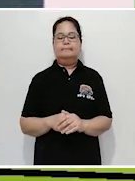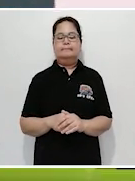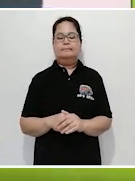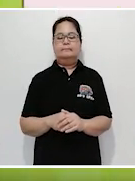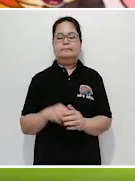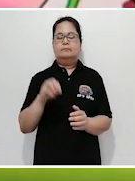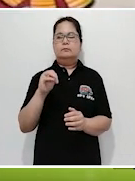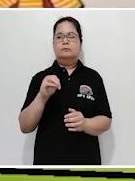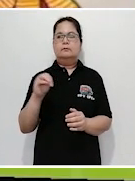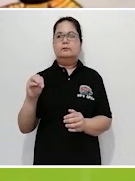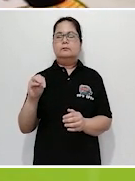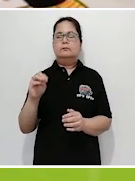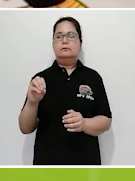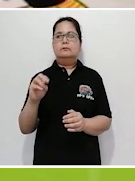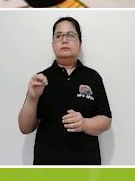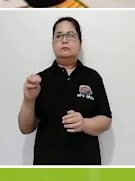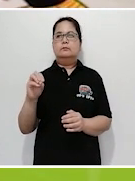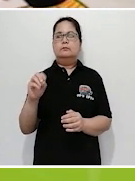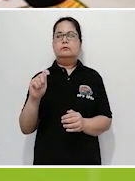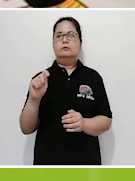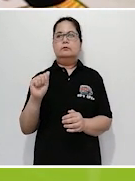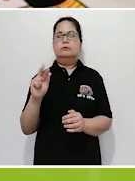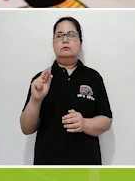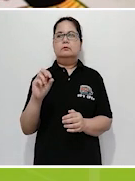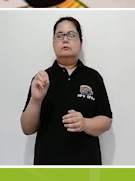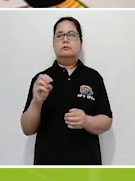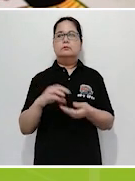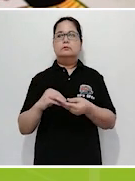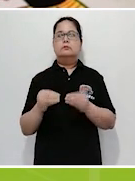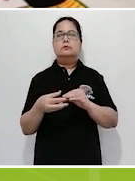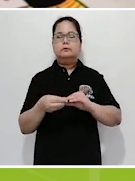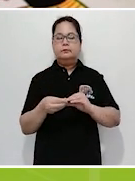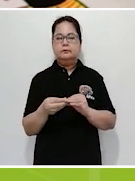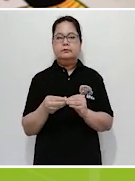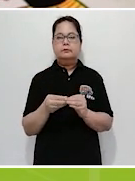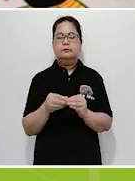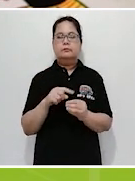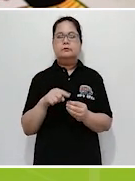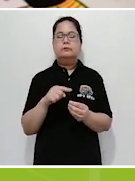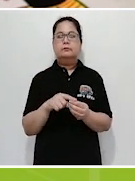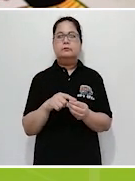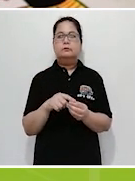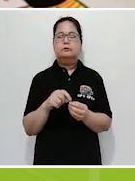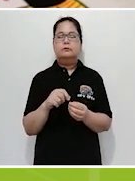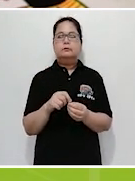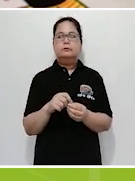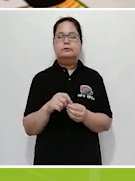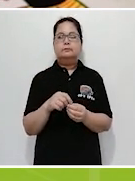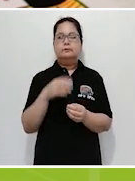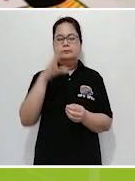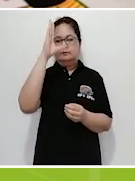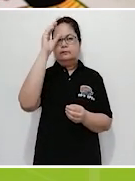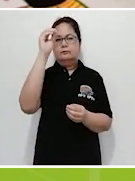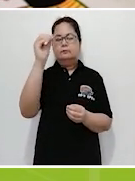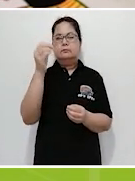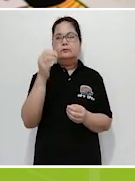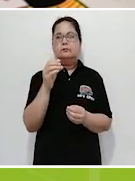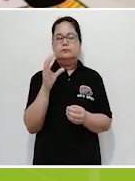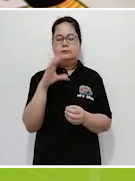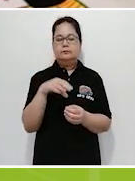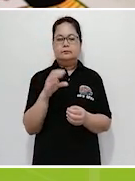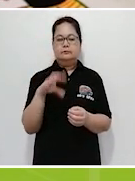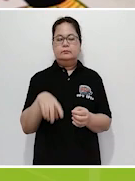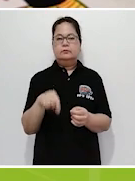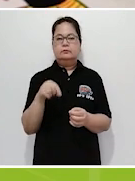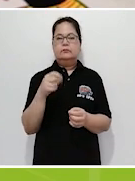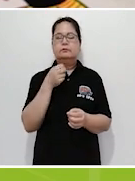Momotaro is a story of a little boy who emerged from a little peach found